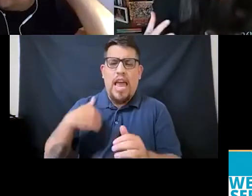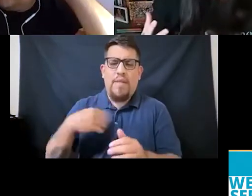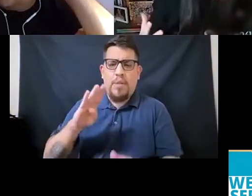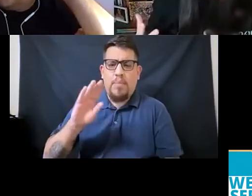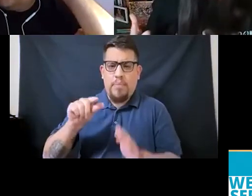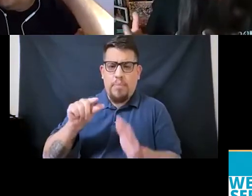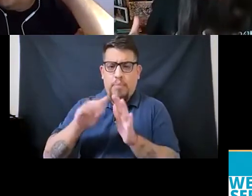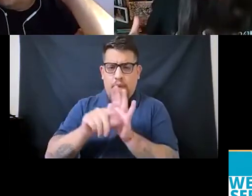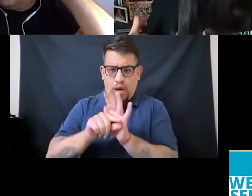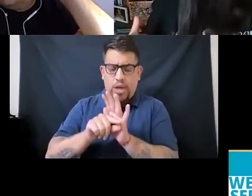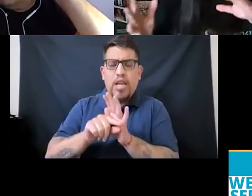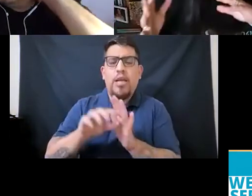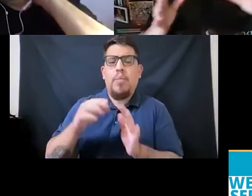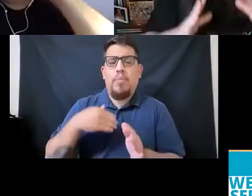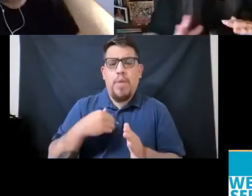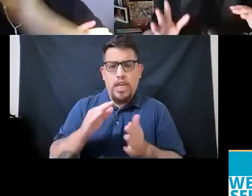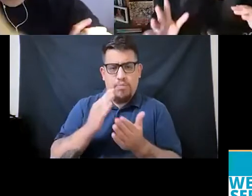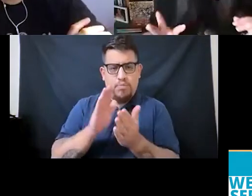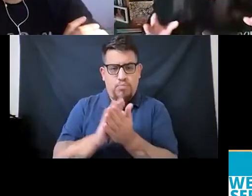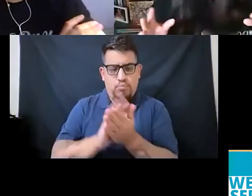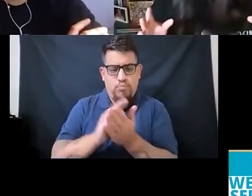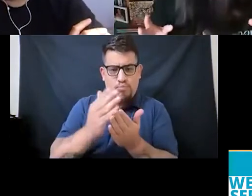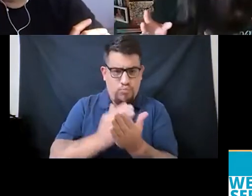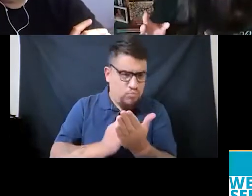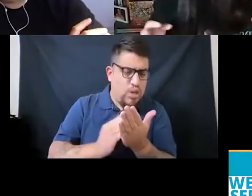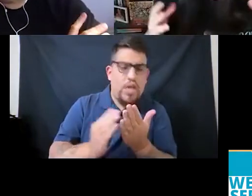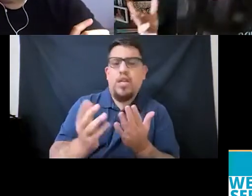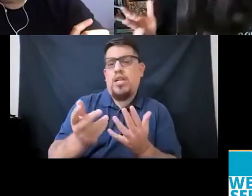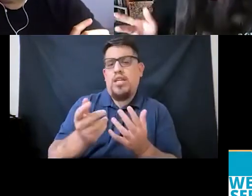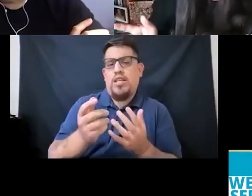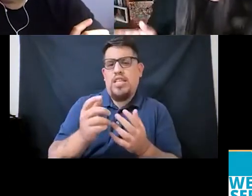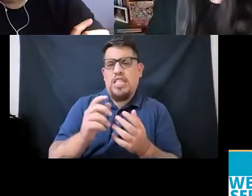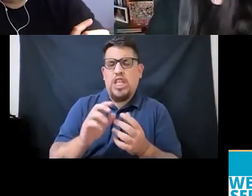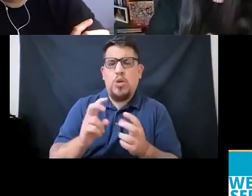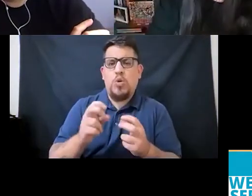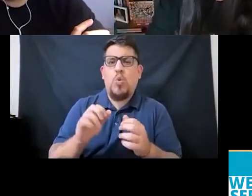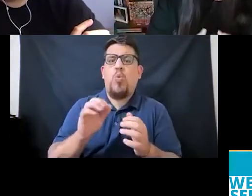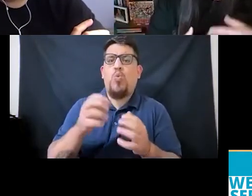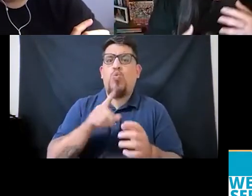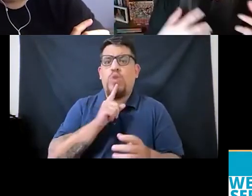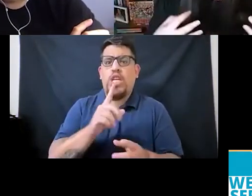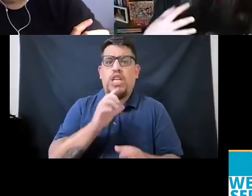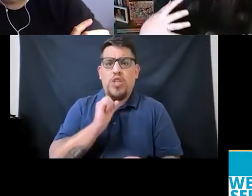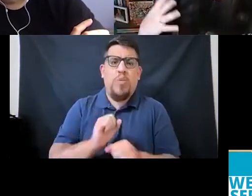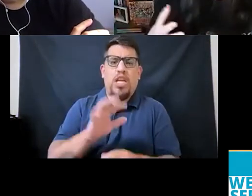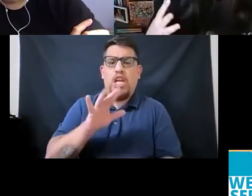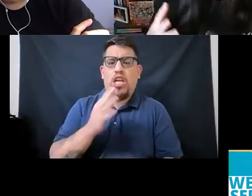the spreadsheets I use to kind of keep track of my work are aggressively color-coded. So the good